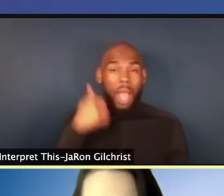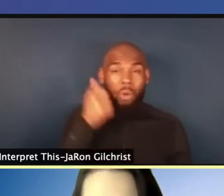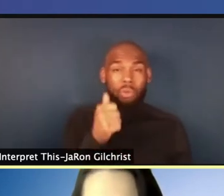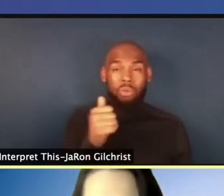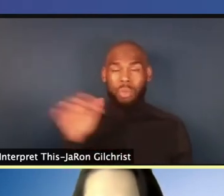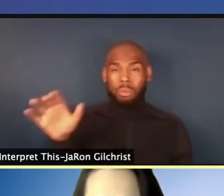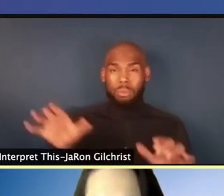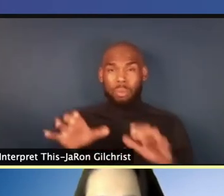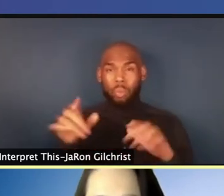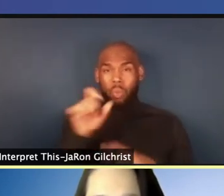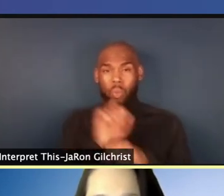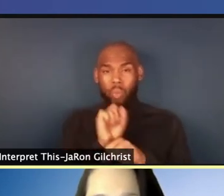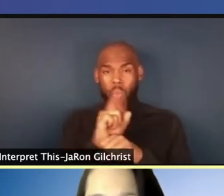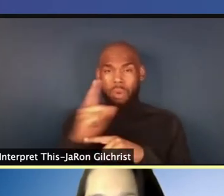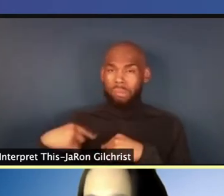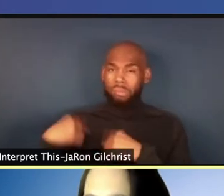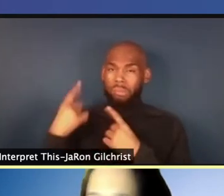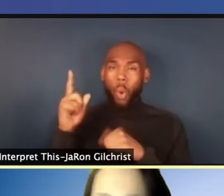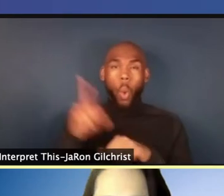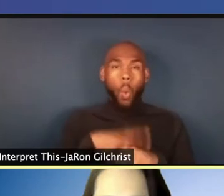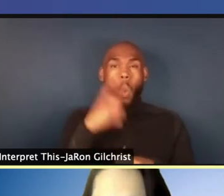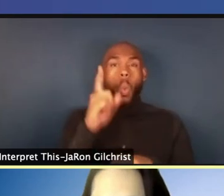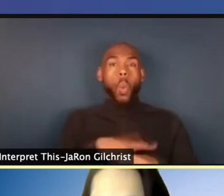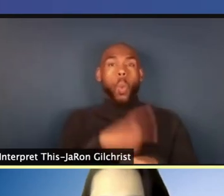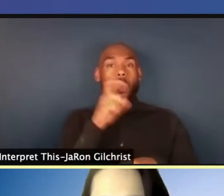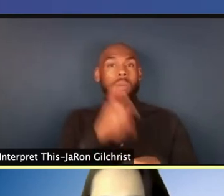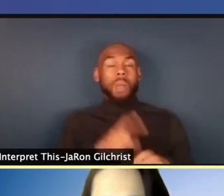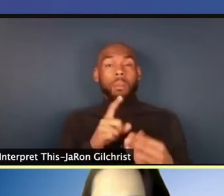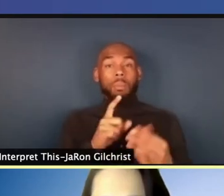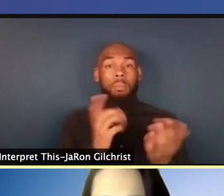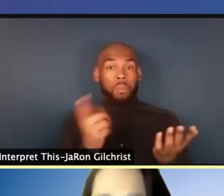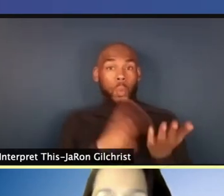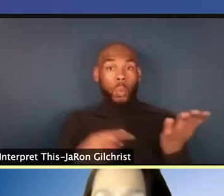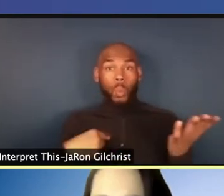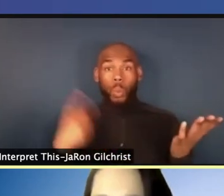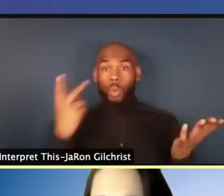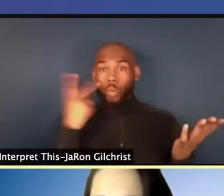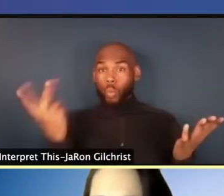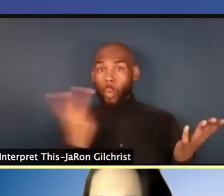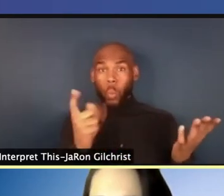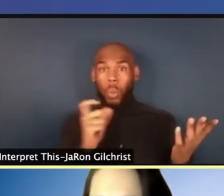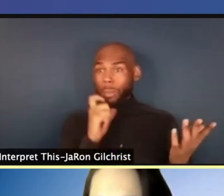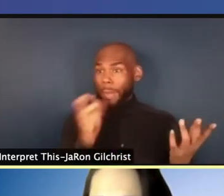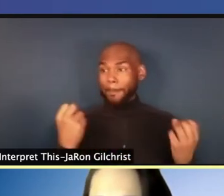long time. And what we were sort of seeing was that there weren't many.